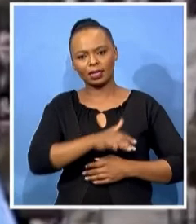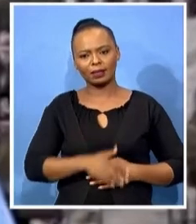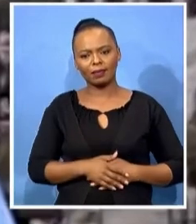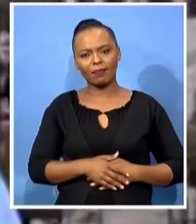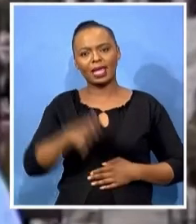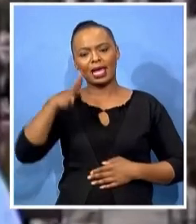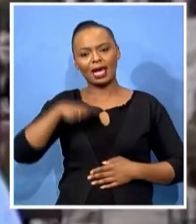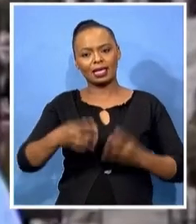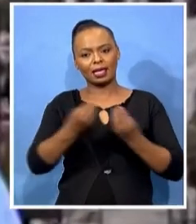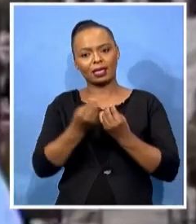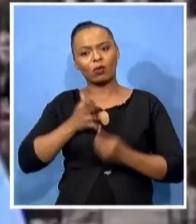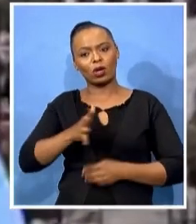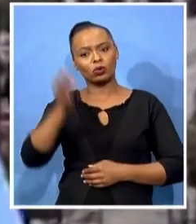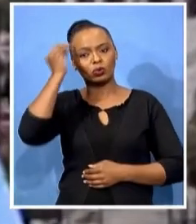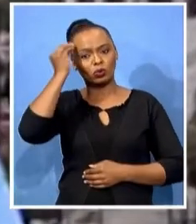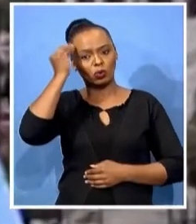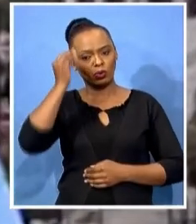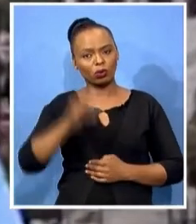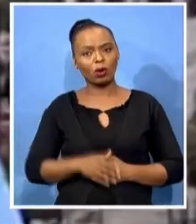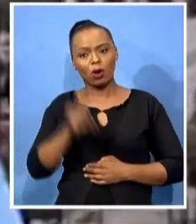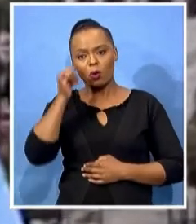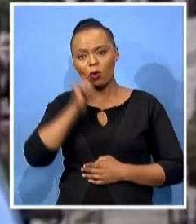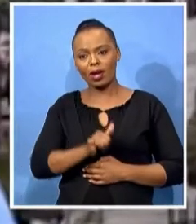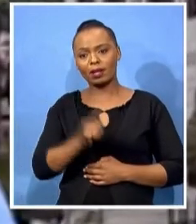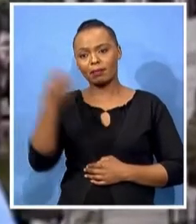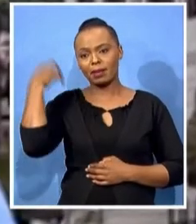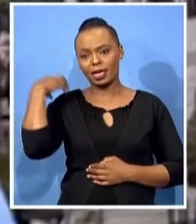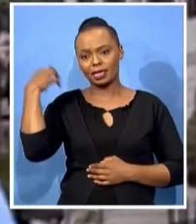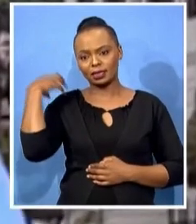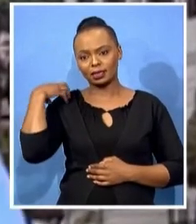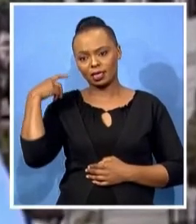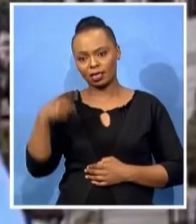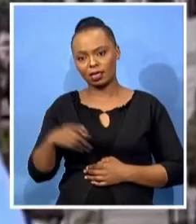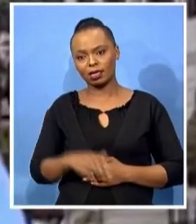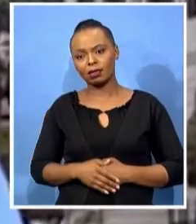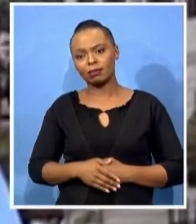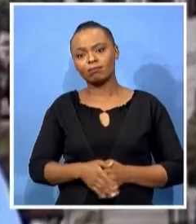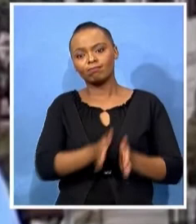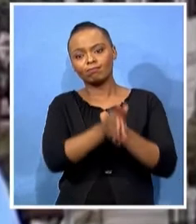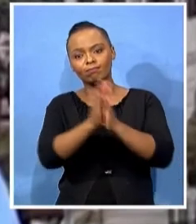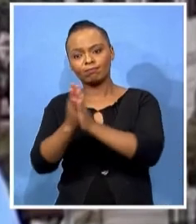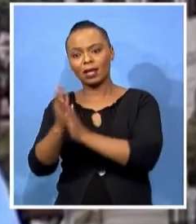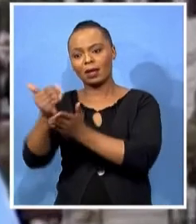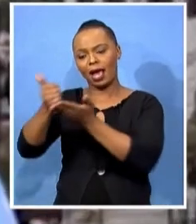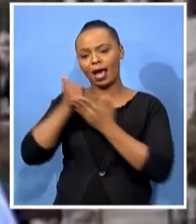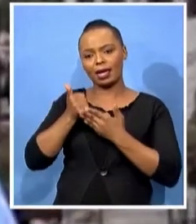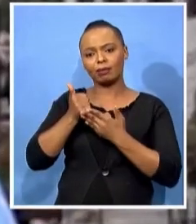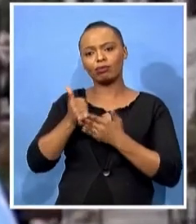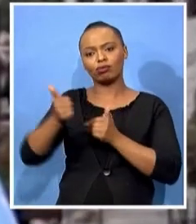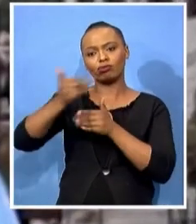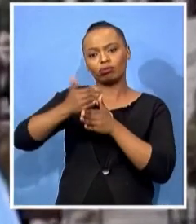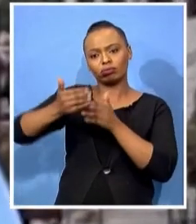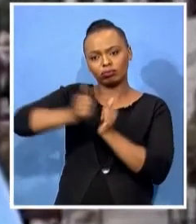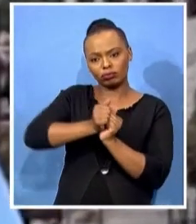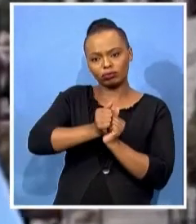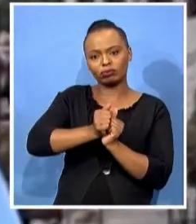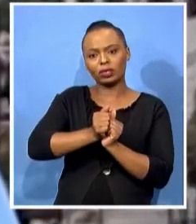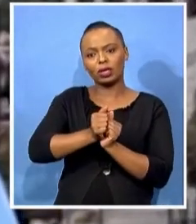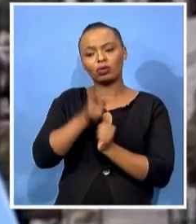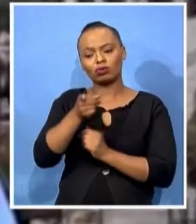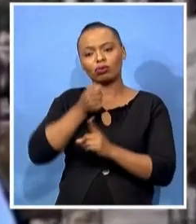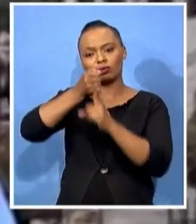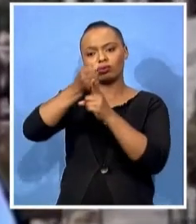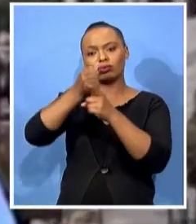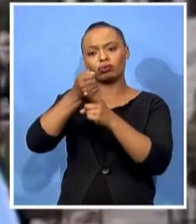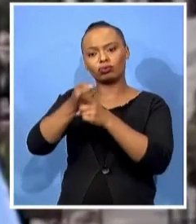call upon retired physicians to come and help current doctors and nurses against COVID-19, as he has gazetted in Gazette